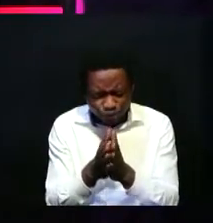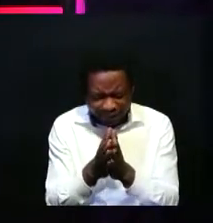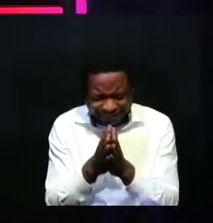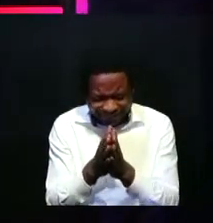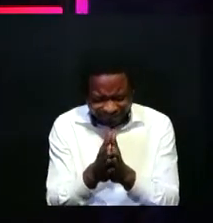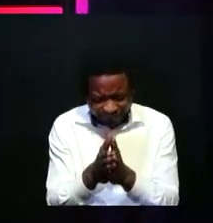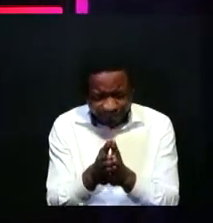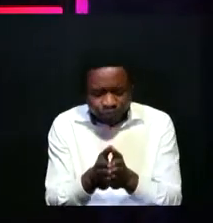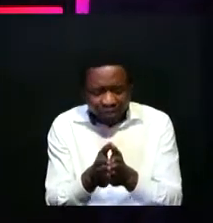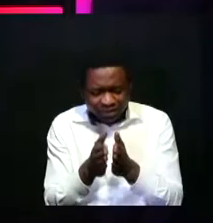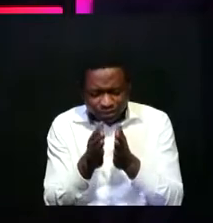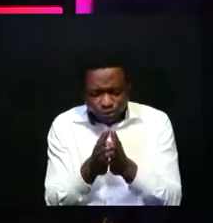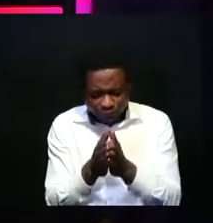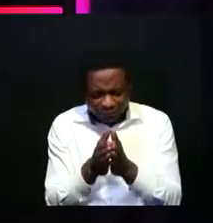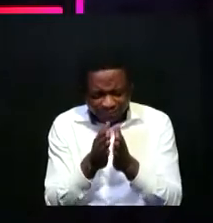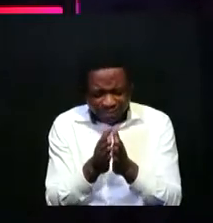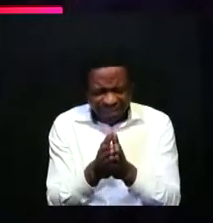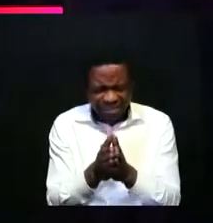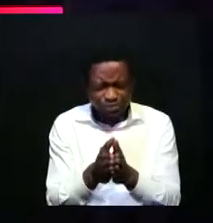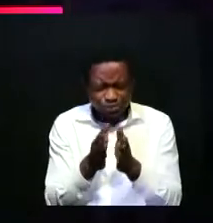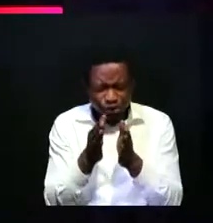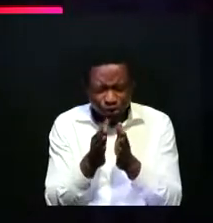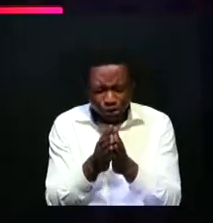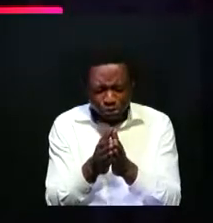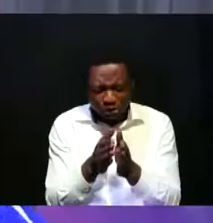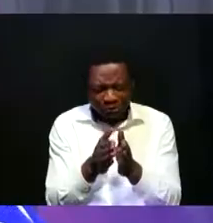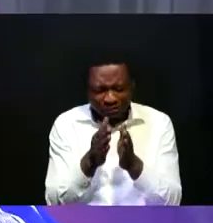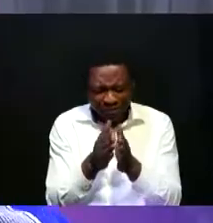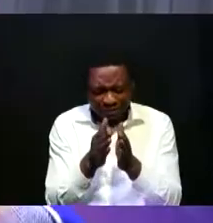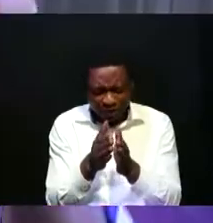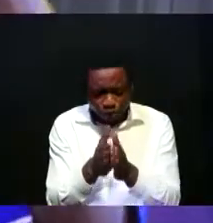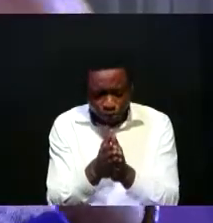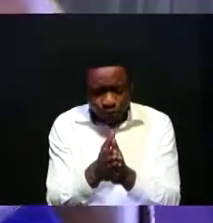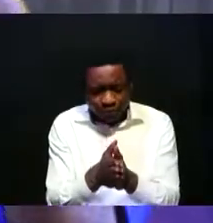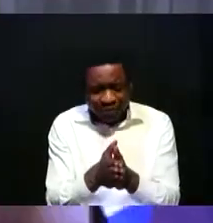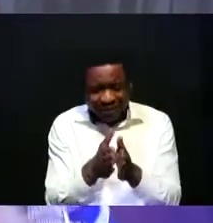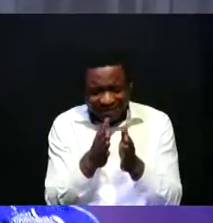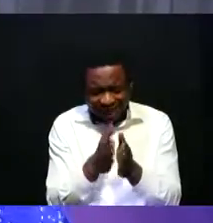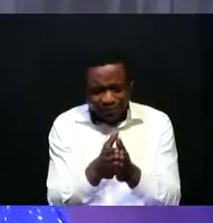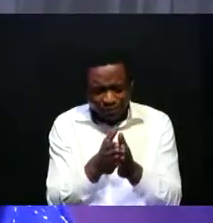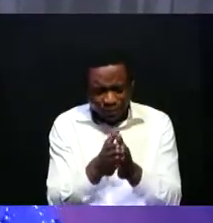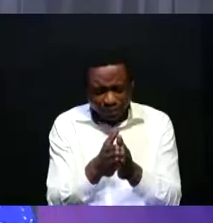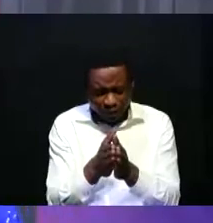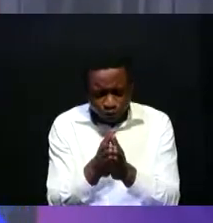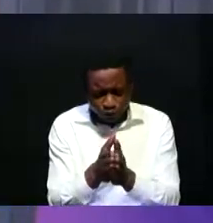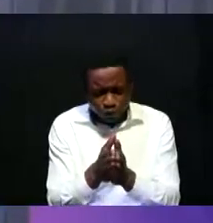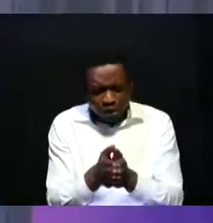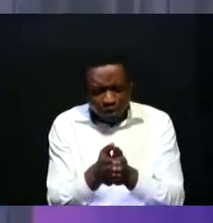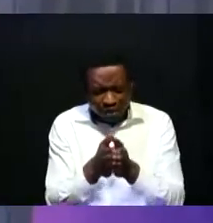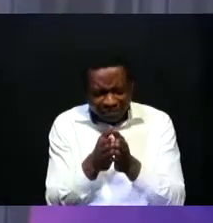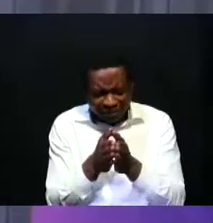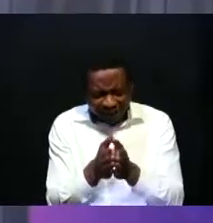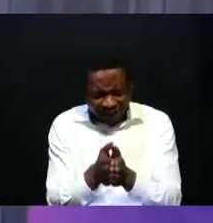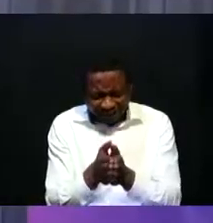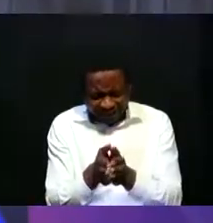for marriages, O God. Oh Lord, stretch upon your hand, O God, and touch marriages, O